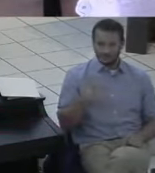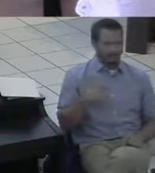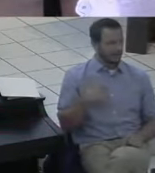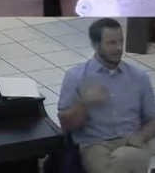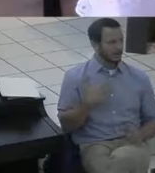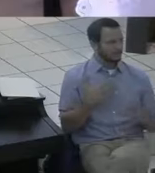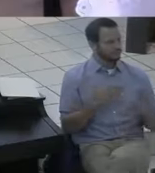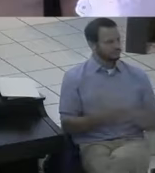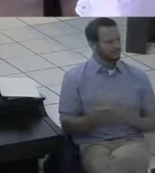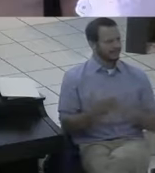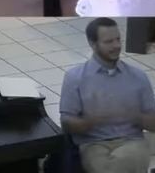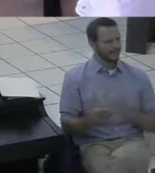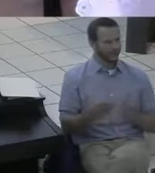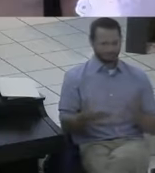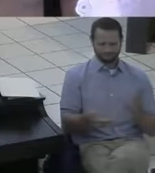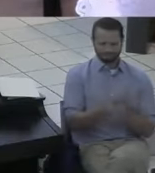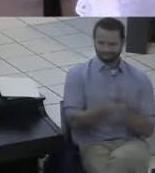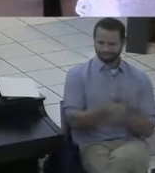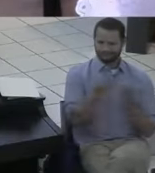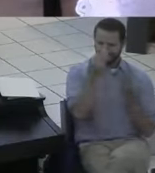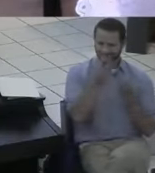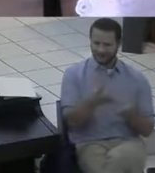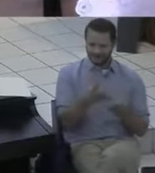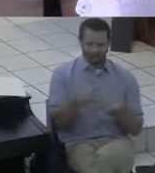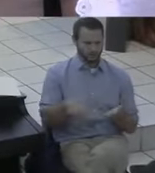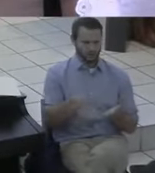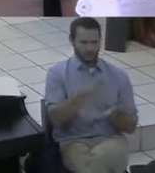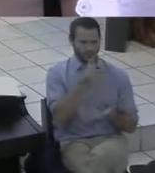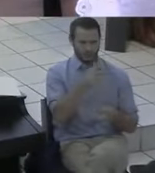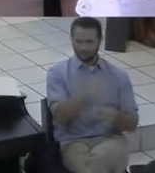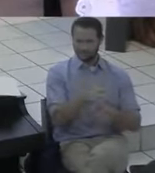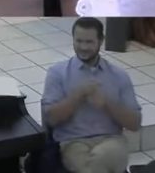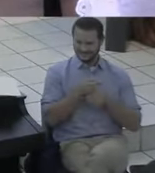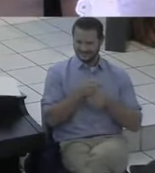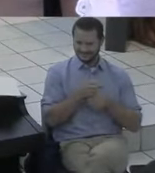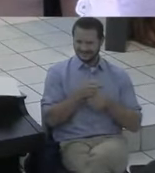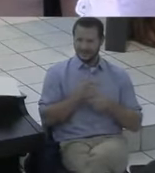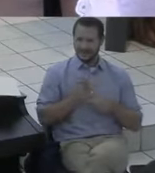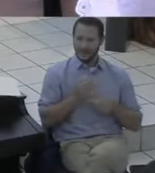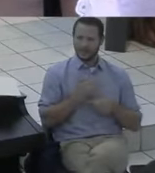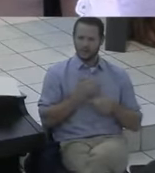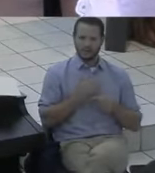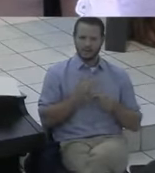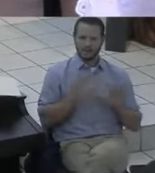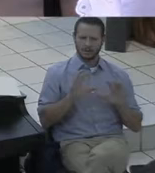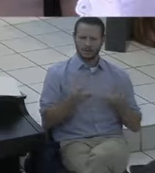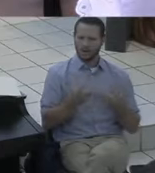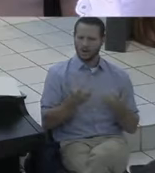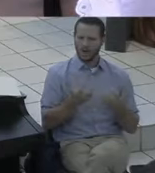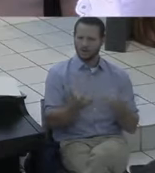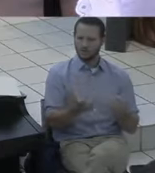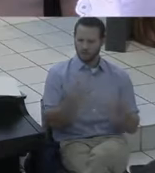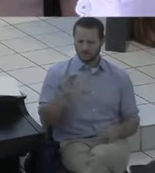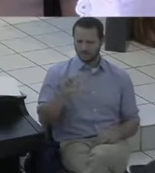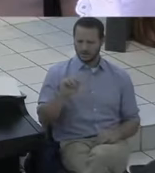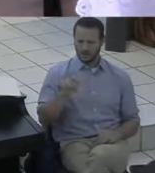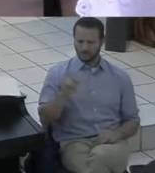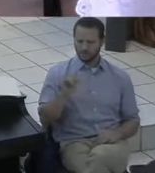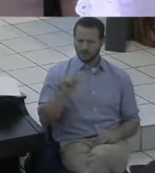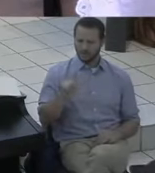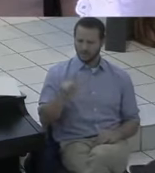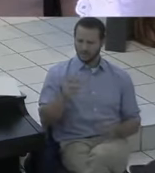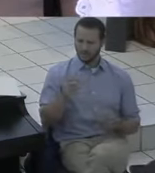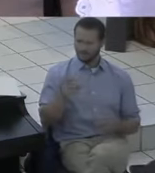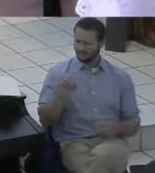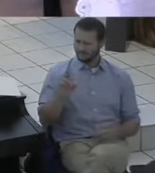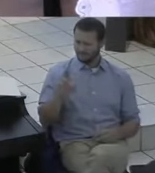packet that you all will be receiving when we have the congregational forum here in a few weeks. And so I'm